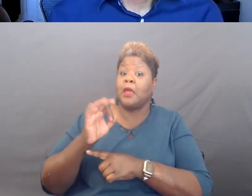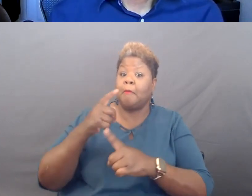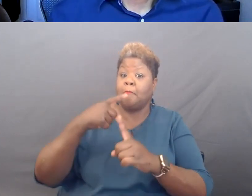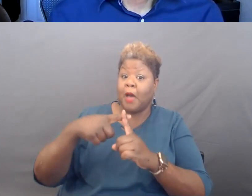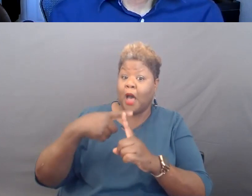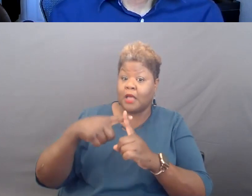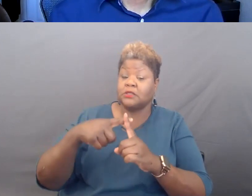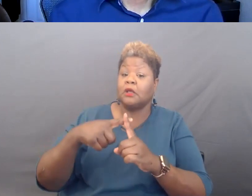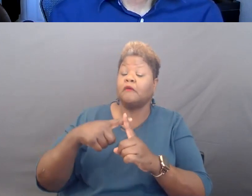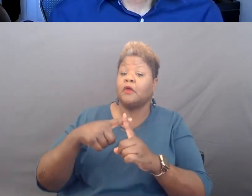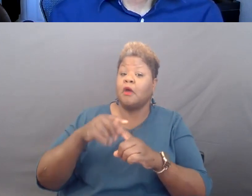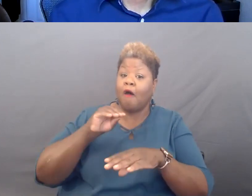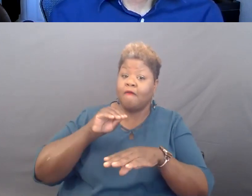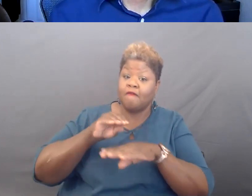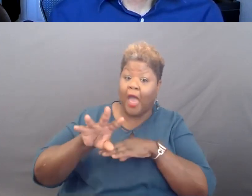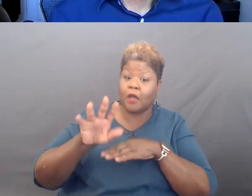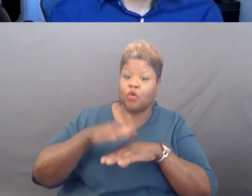disability?